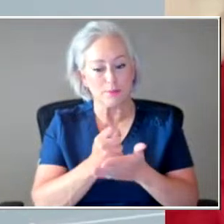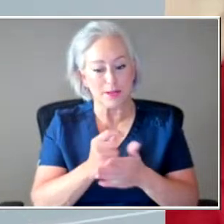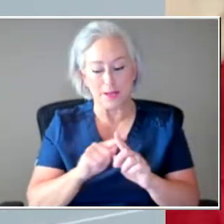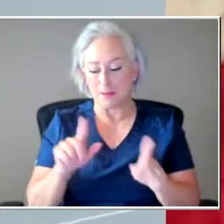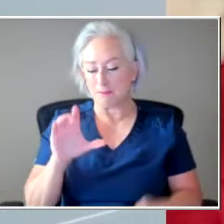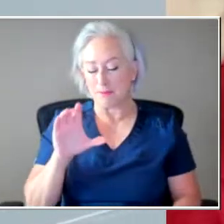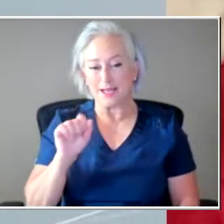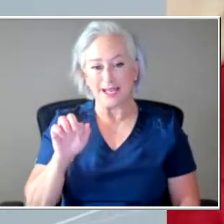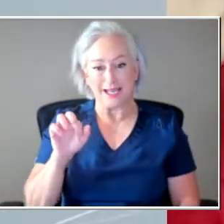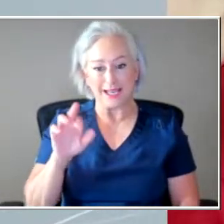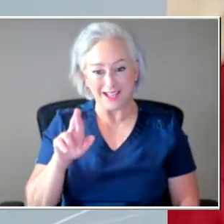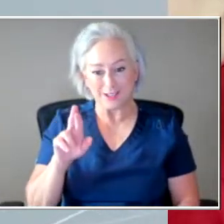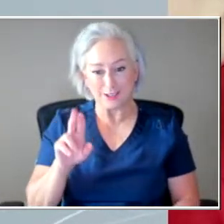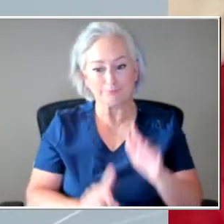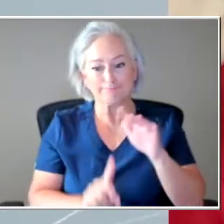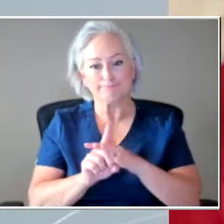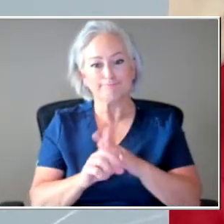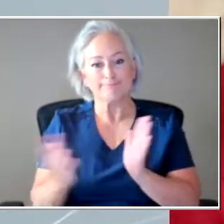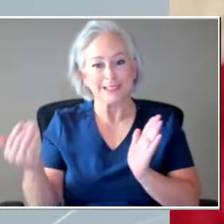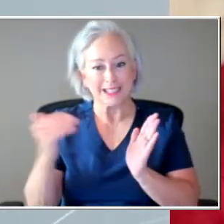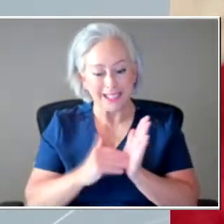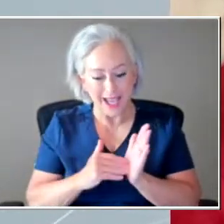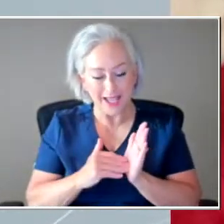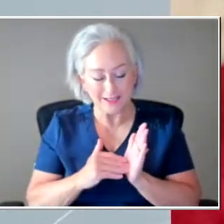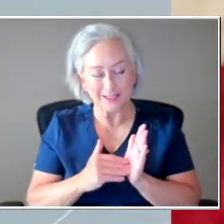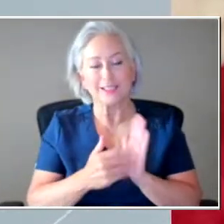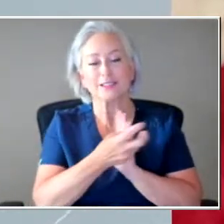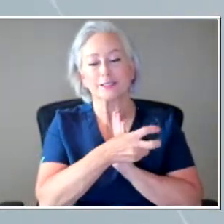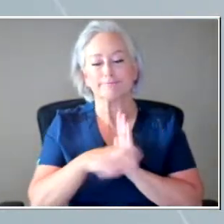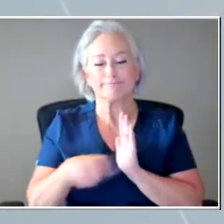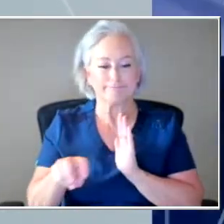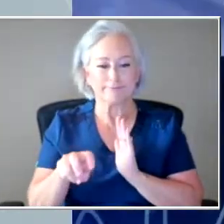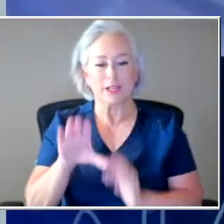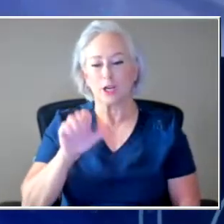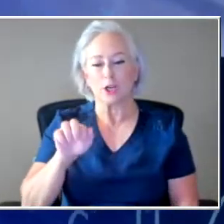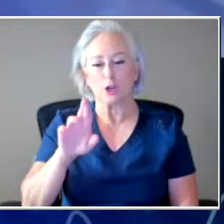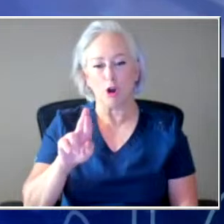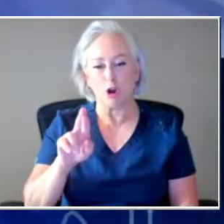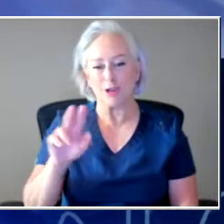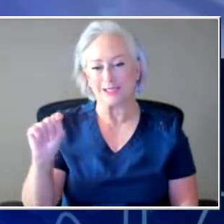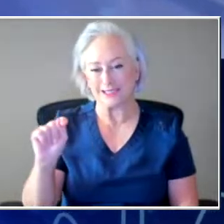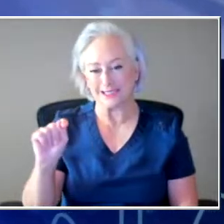T-cell therapy. But first, this morning, let's get to our morning rounds.